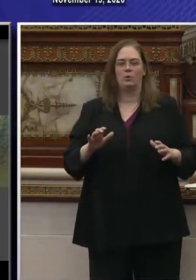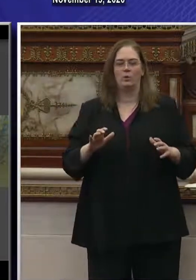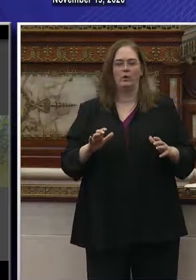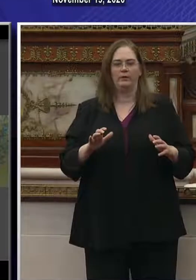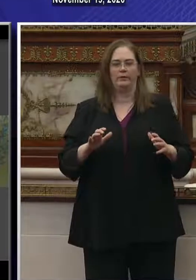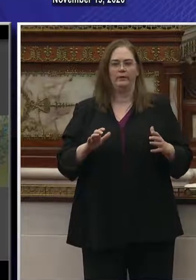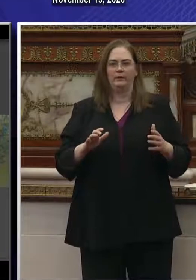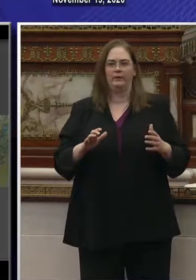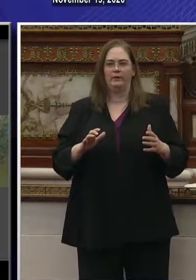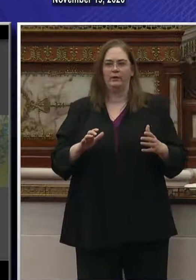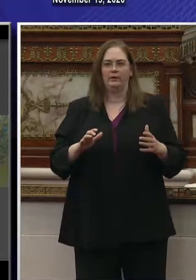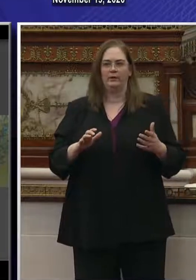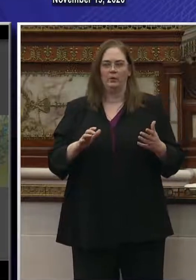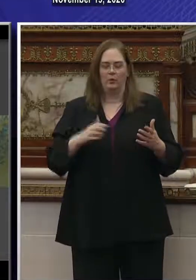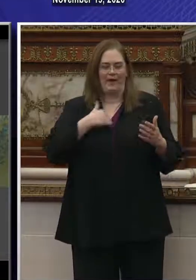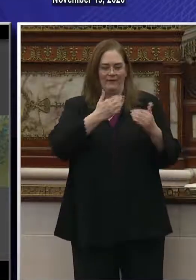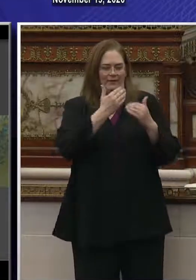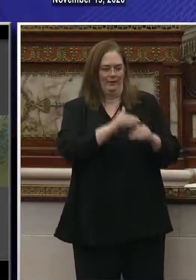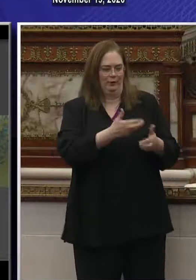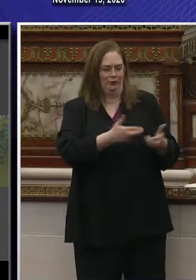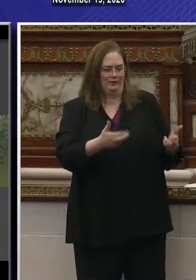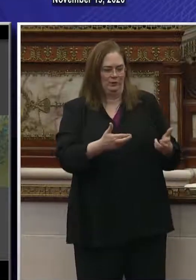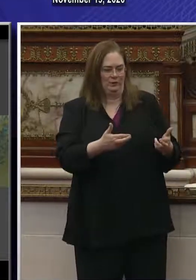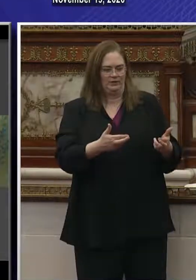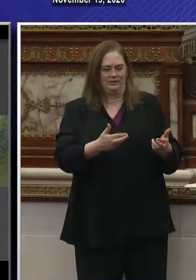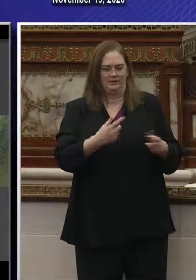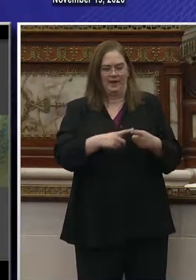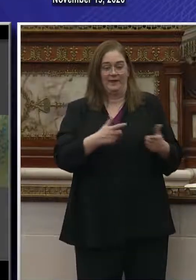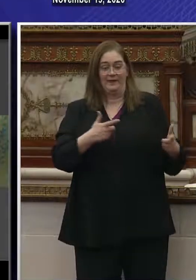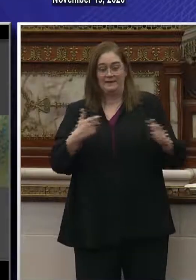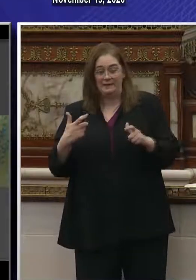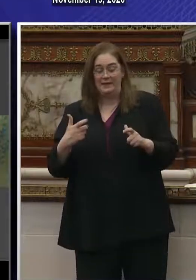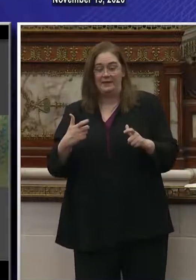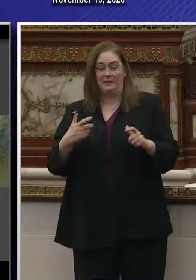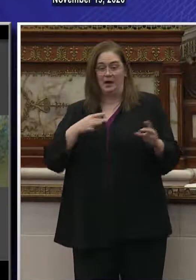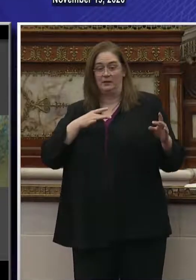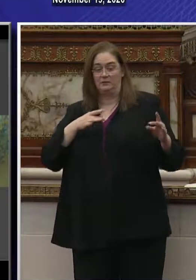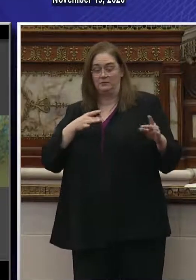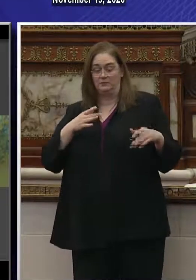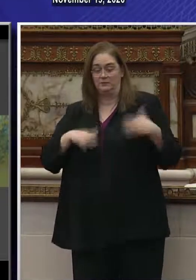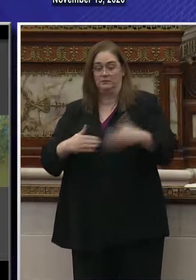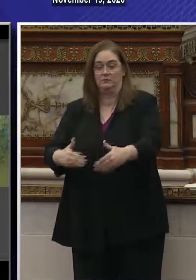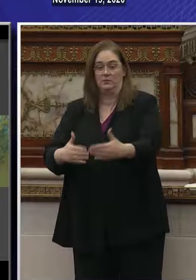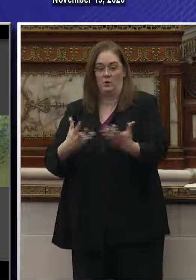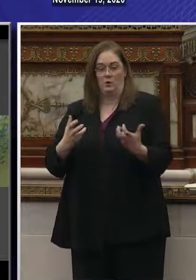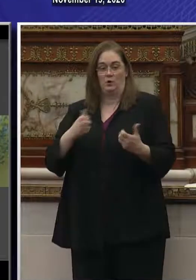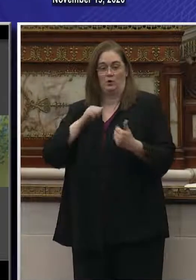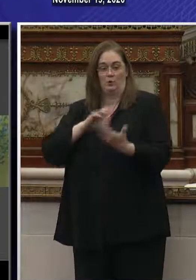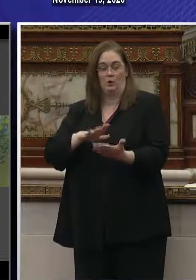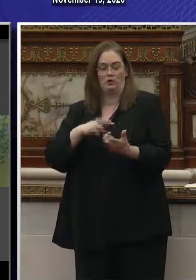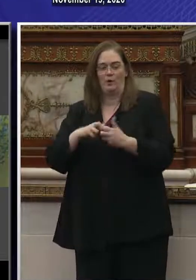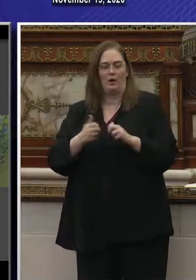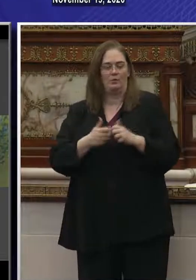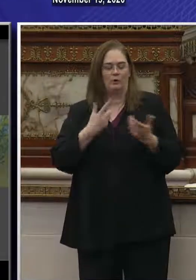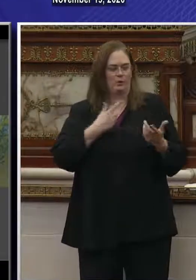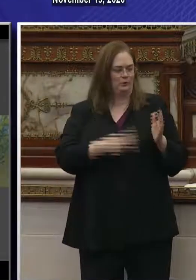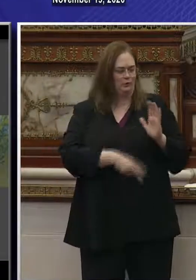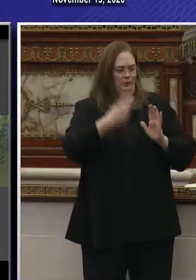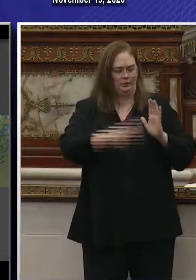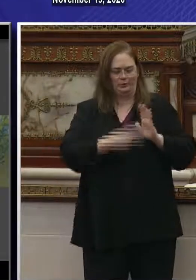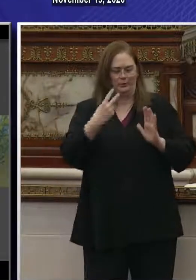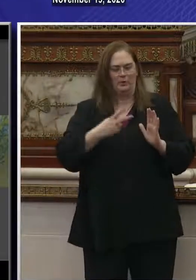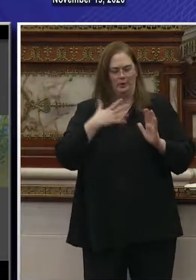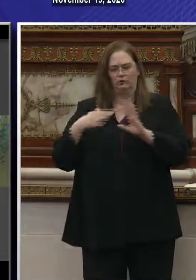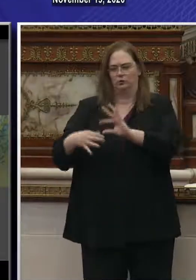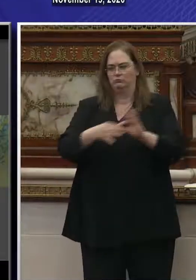duplicate in limited resource settings, and also given the speed and expediency which we want to approach this problem, we want to make sure that we